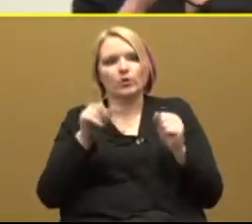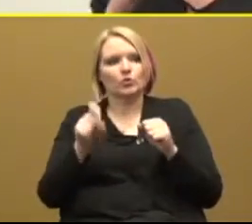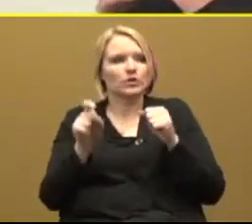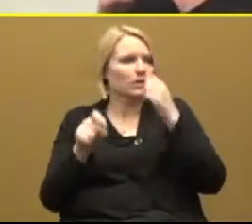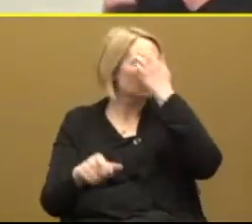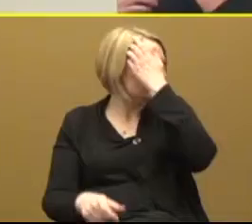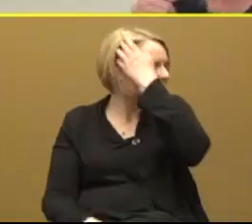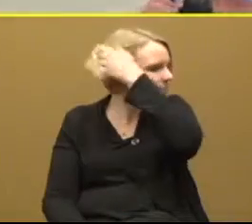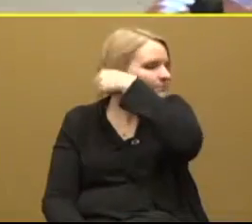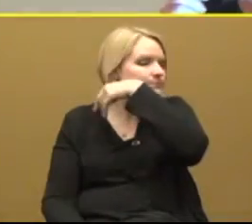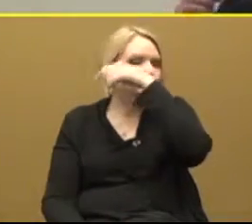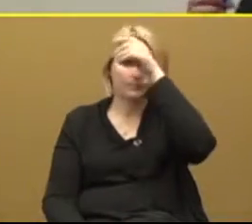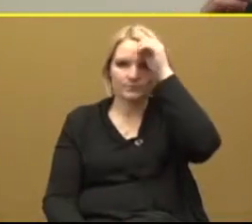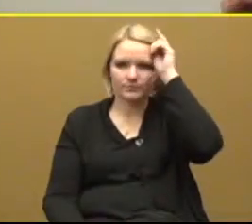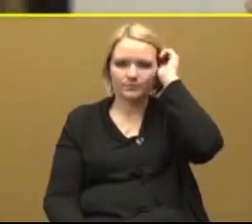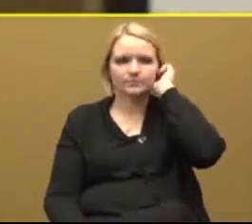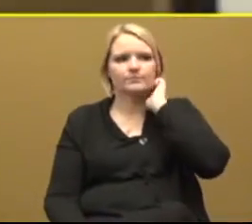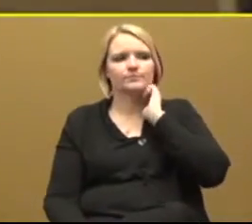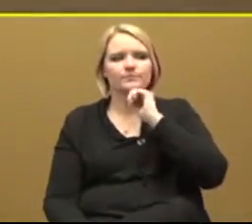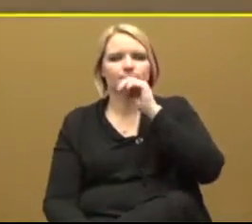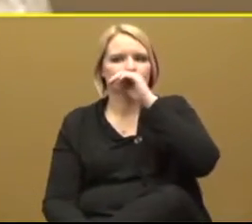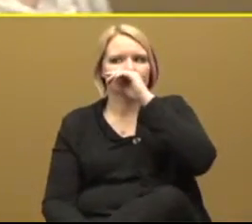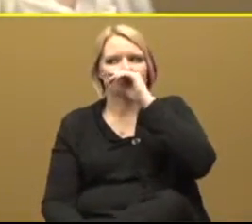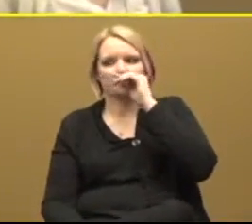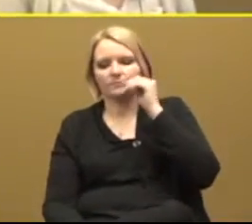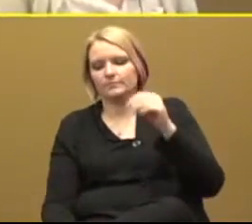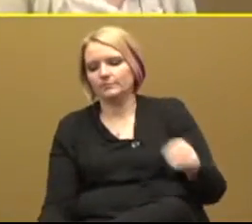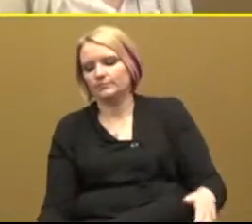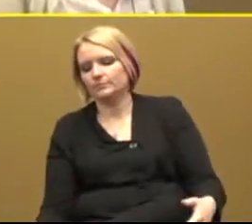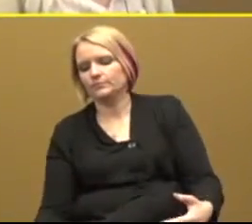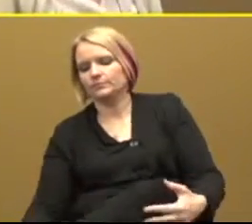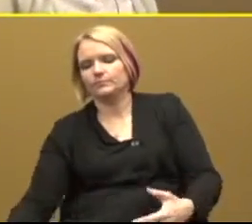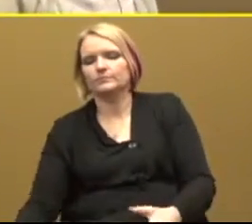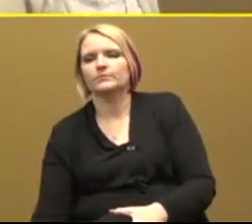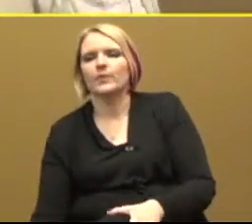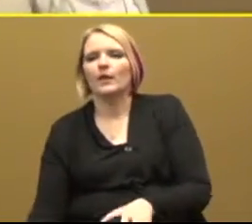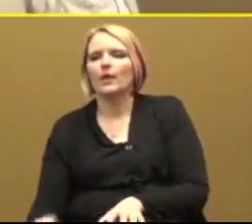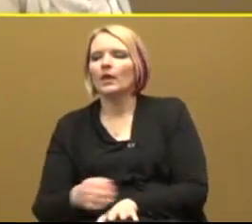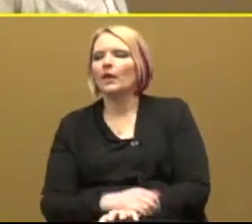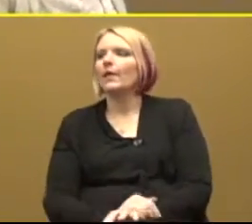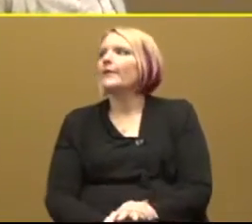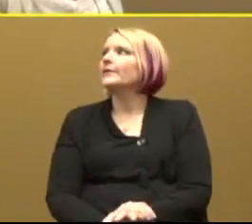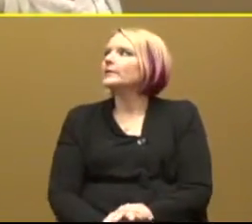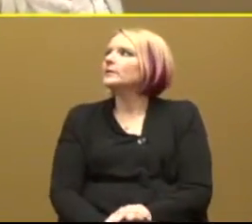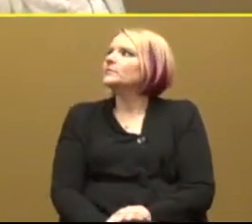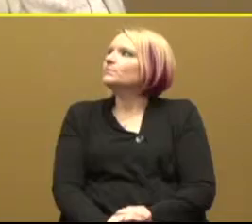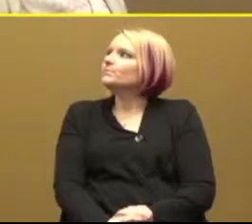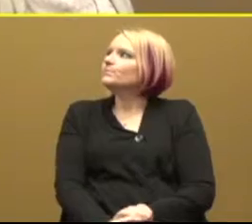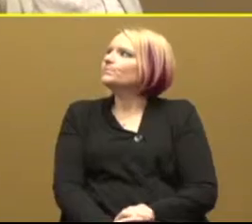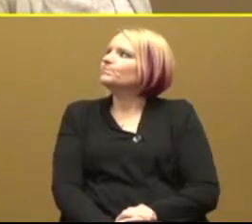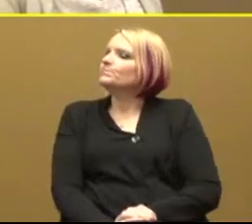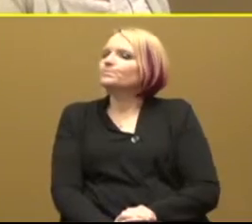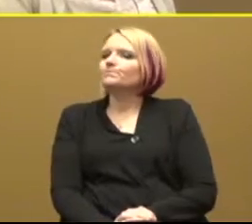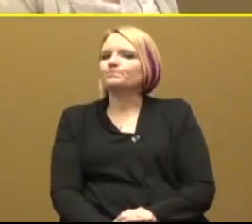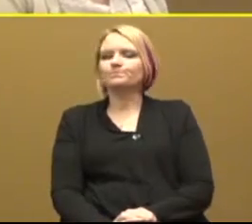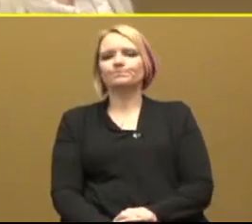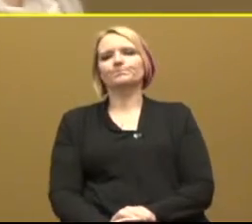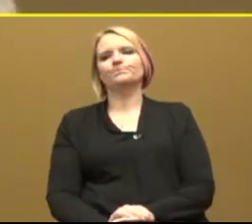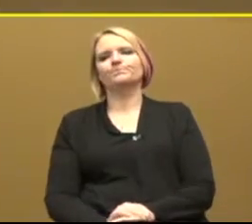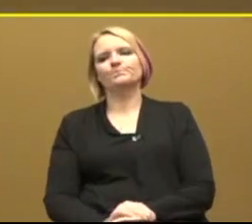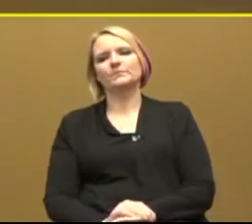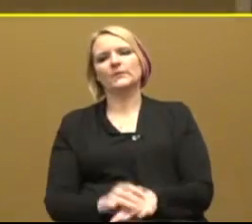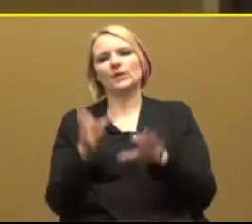to know. We like theory. Okay, so let's look at